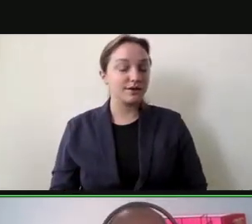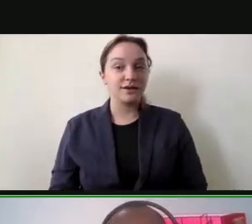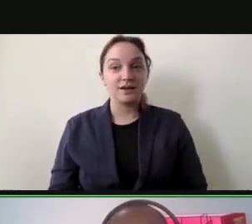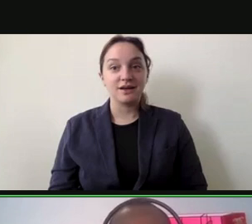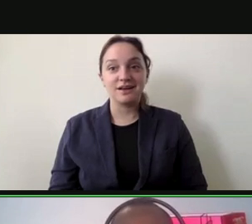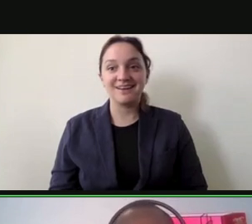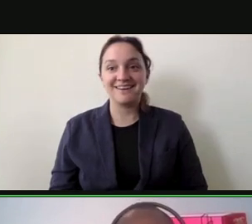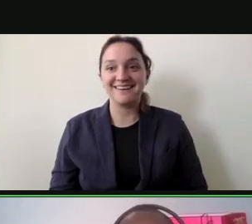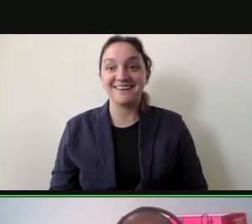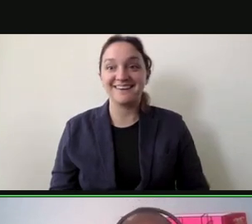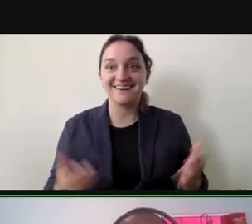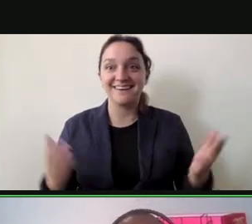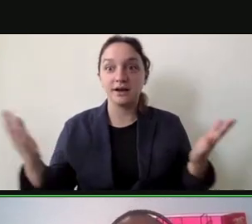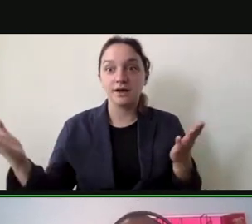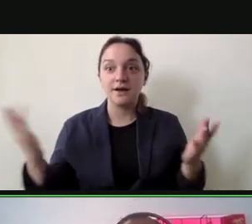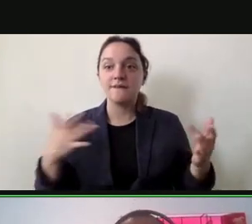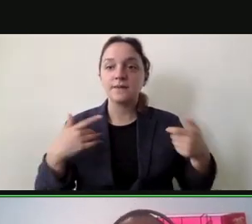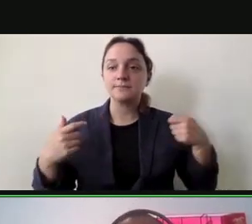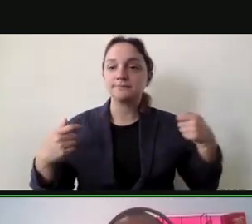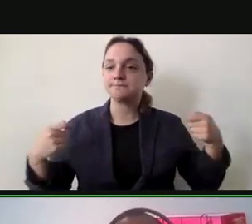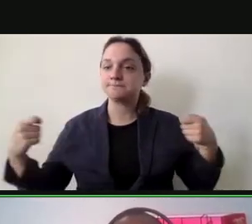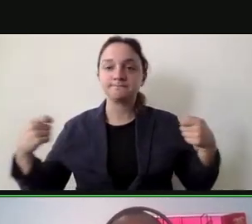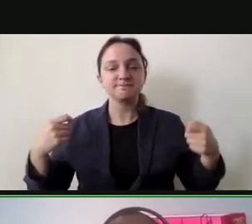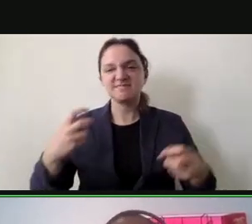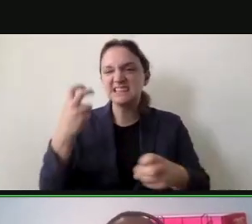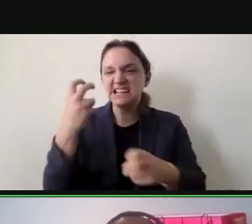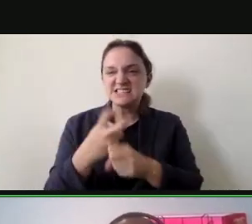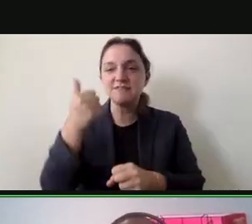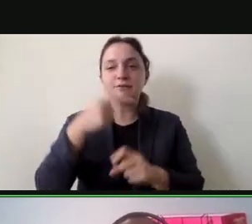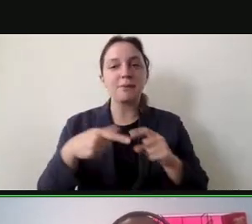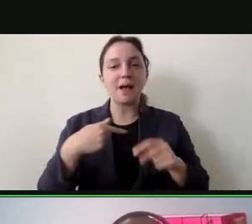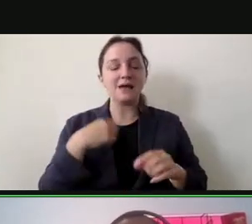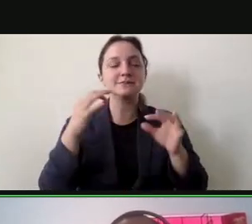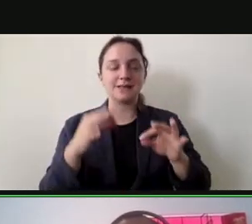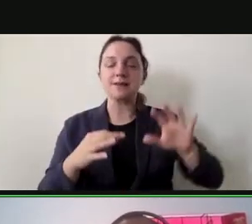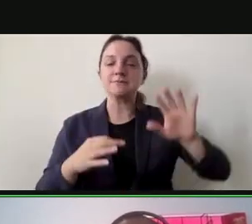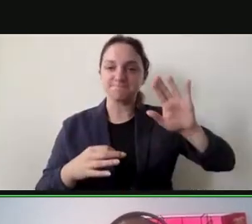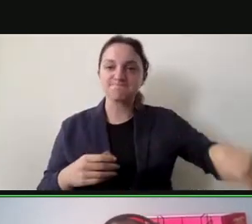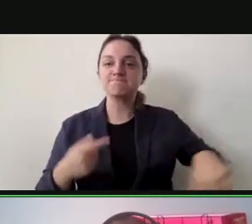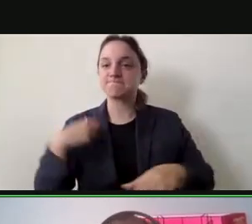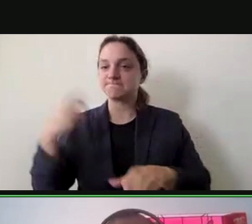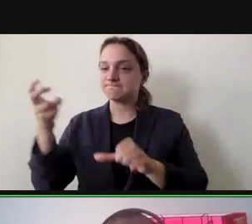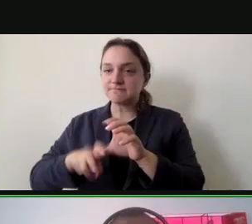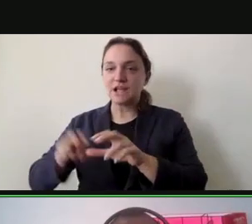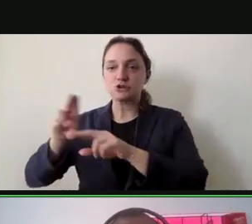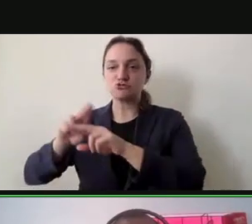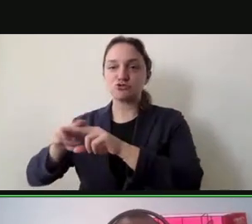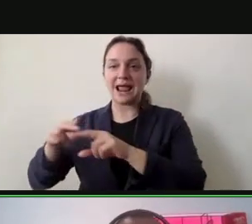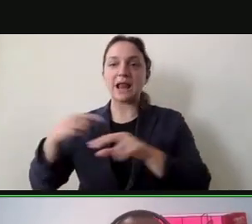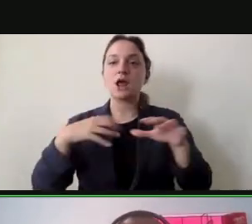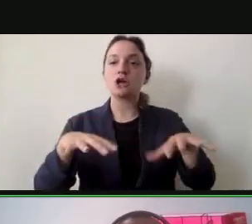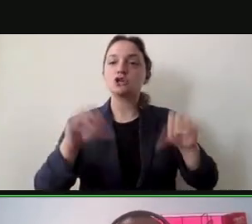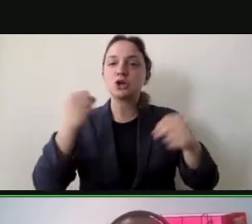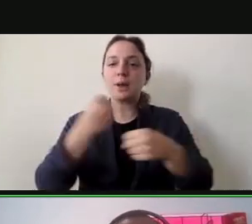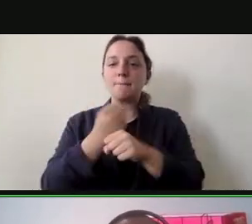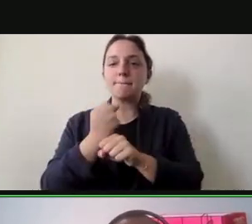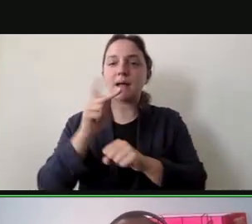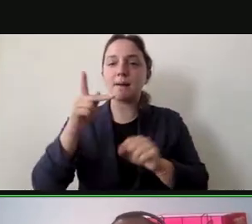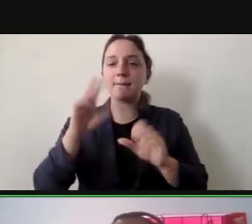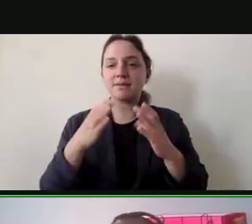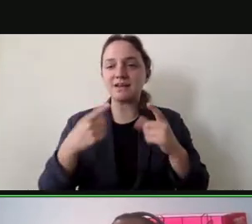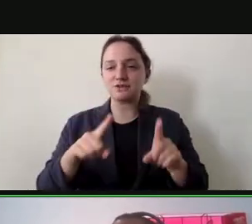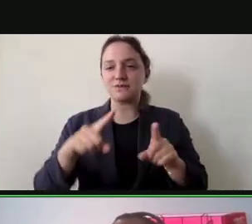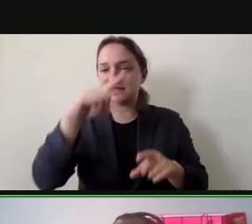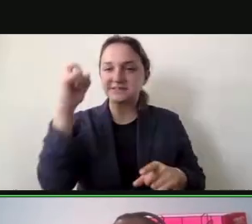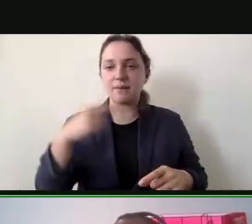made it a tougher decision. But I decided to jump on the train and come down to DC. I took a makeup class over the summer, was able to